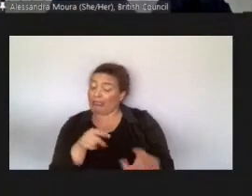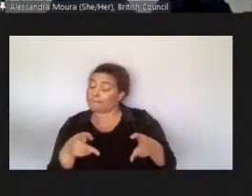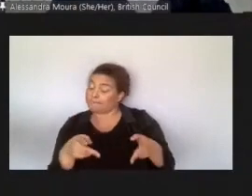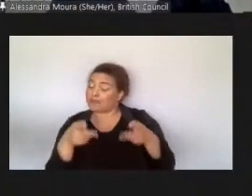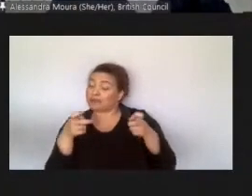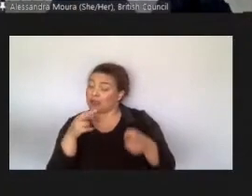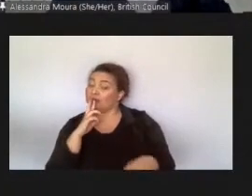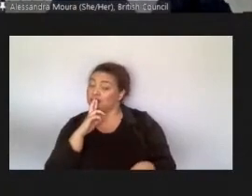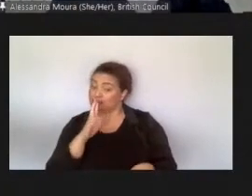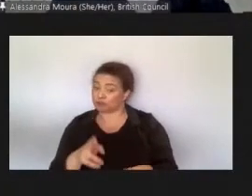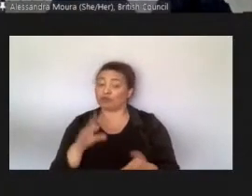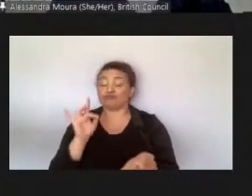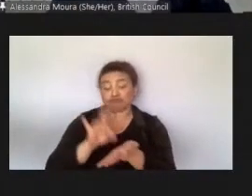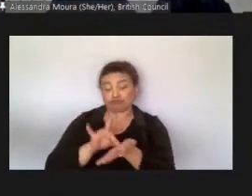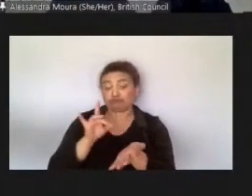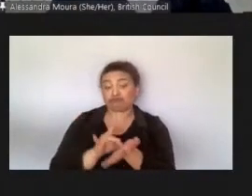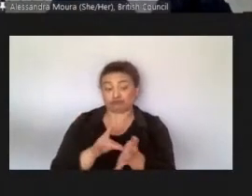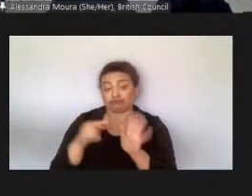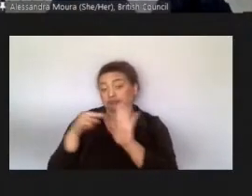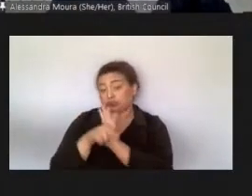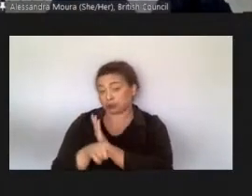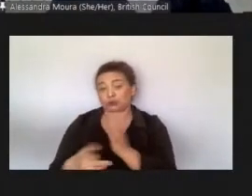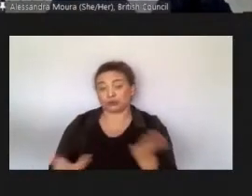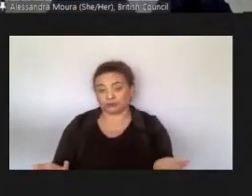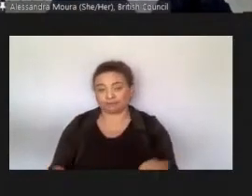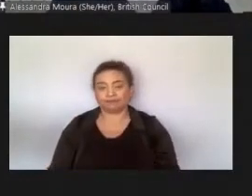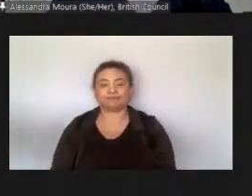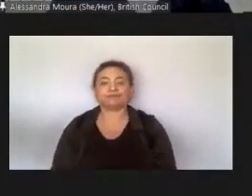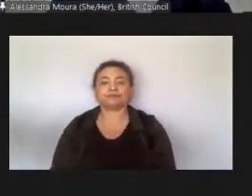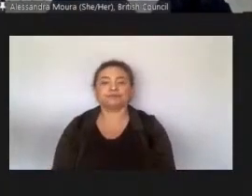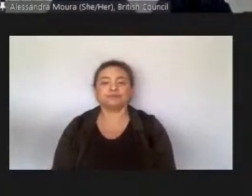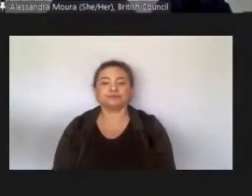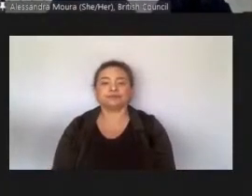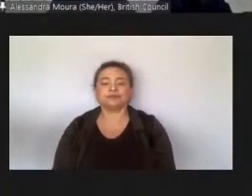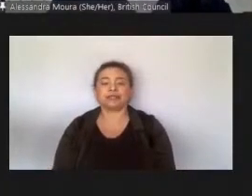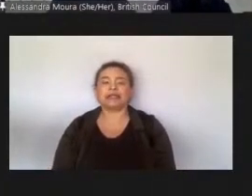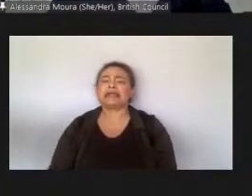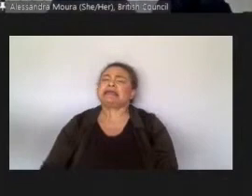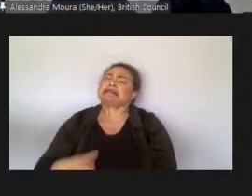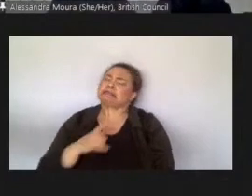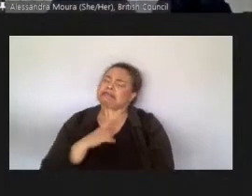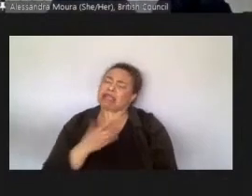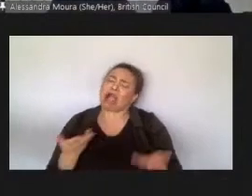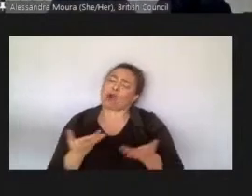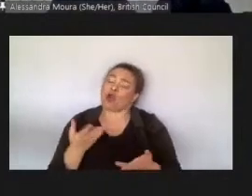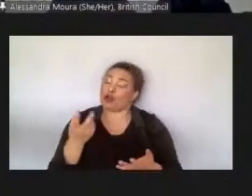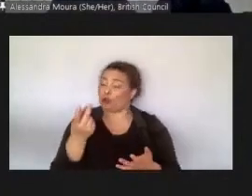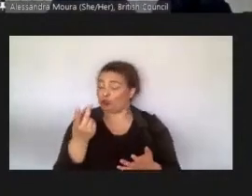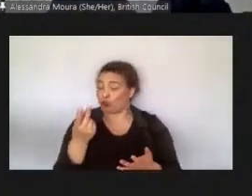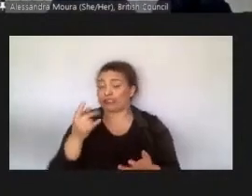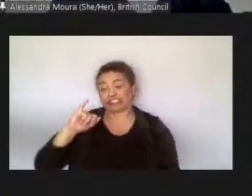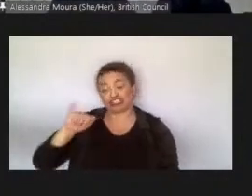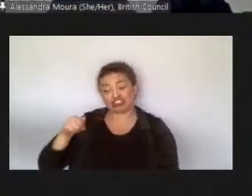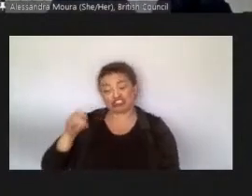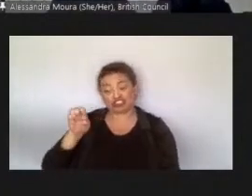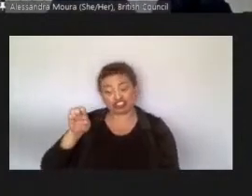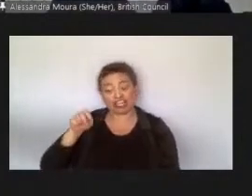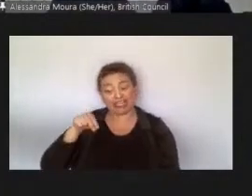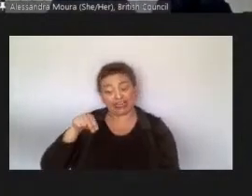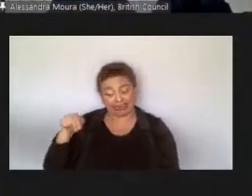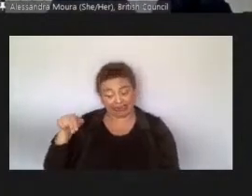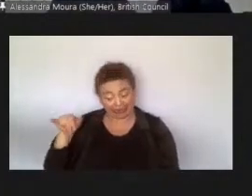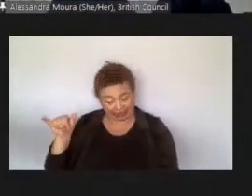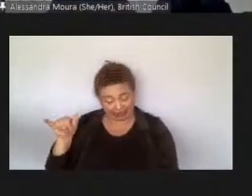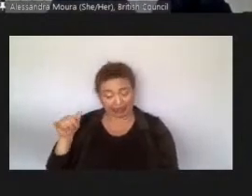one. So part 2 of Jenny's story is this. But after learning about this topic, I changed my